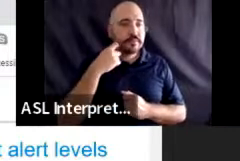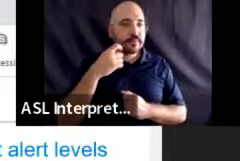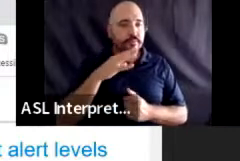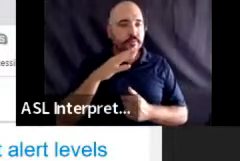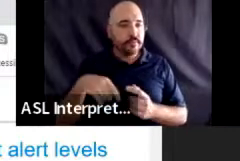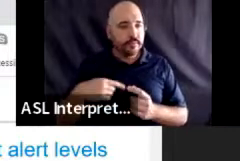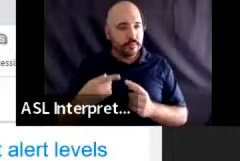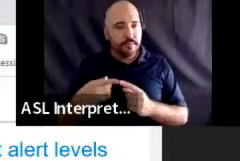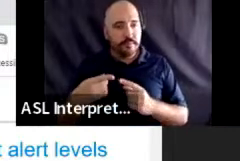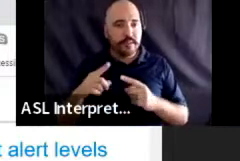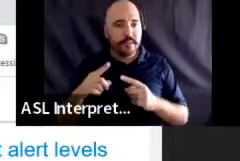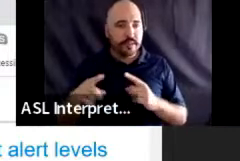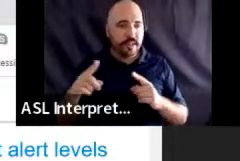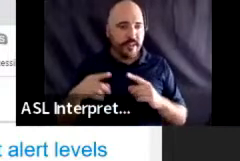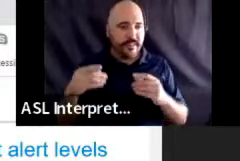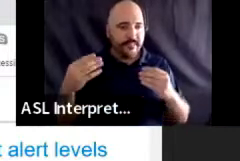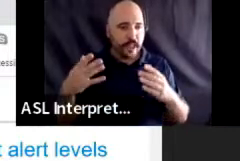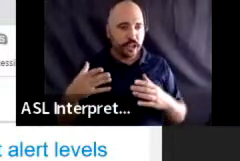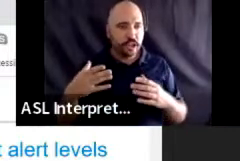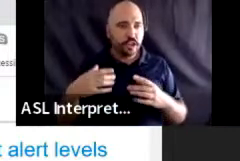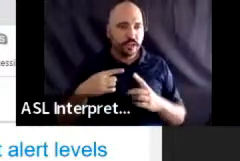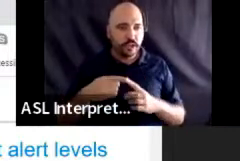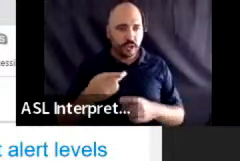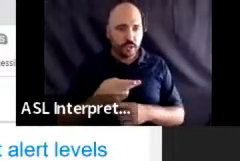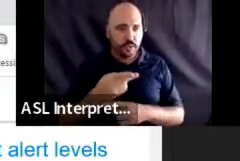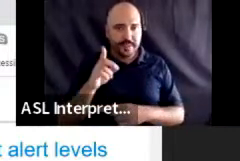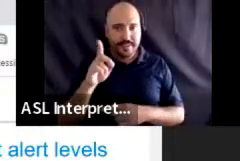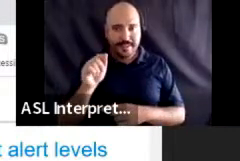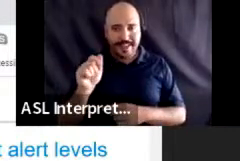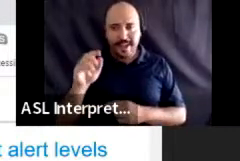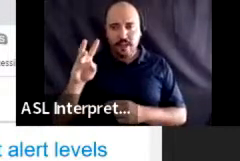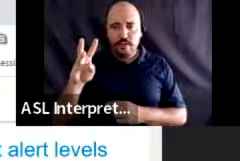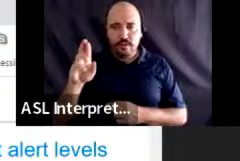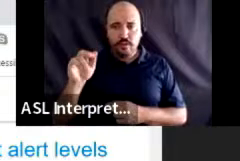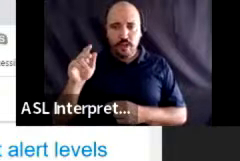vendors. And so this is using data wrapper, and we've